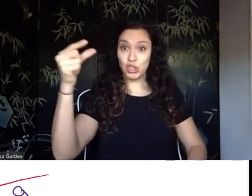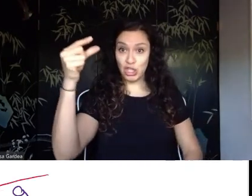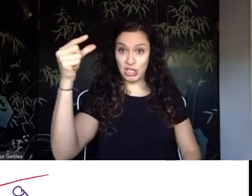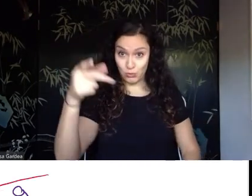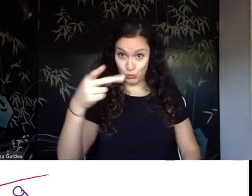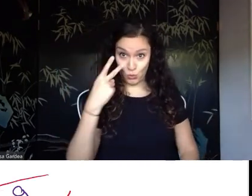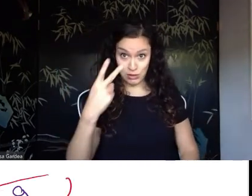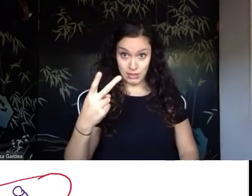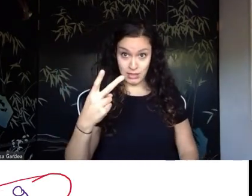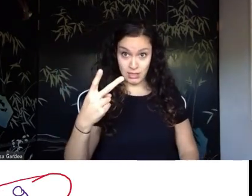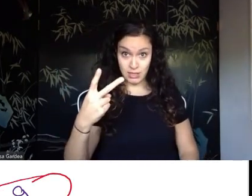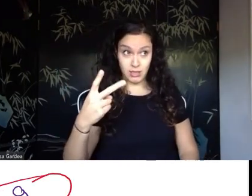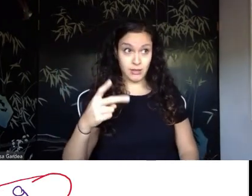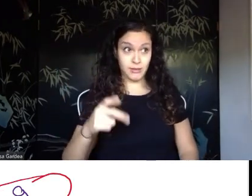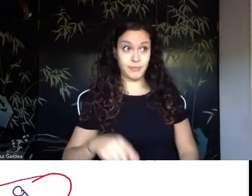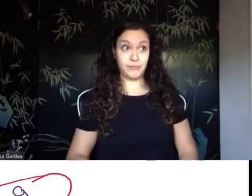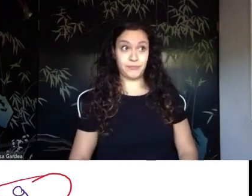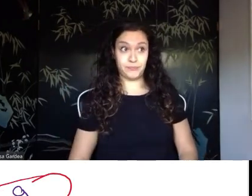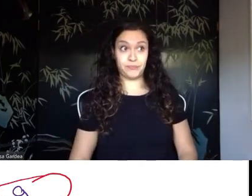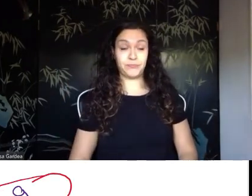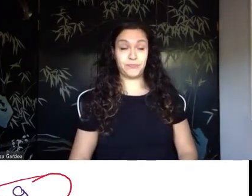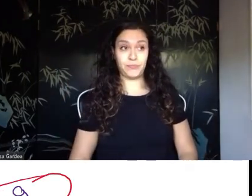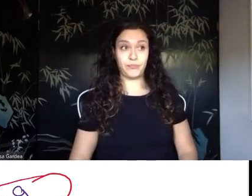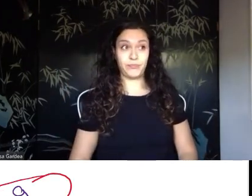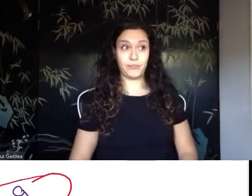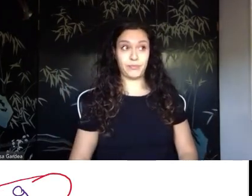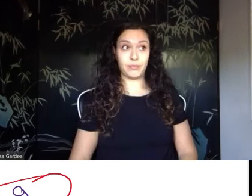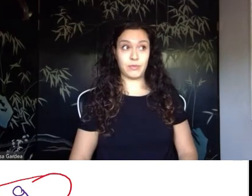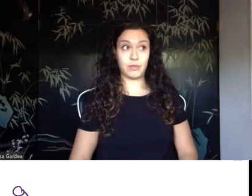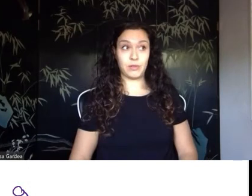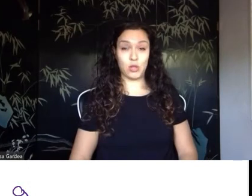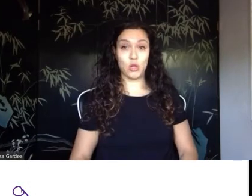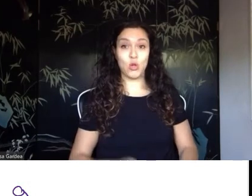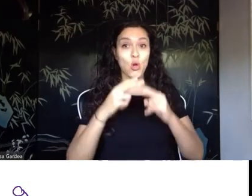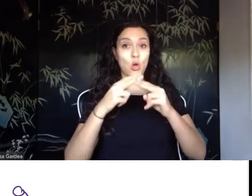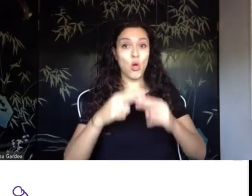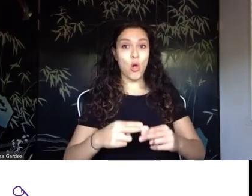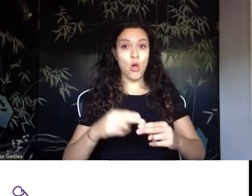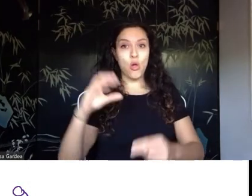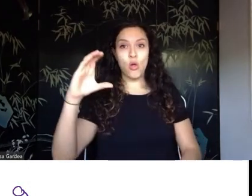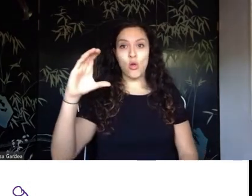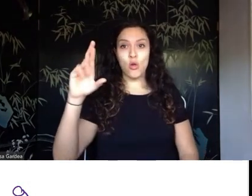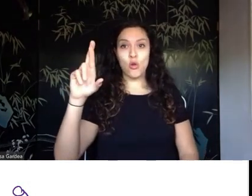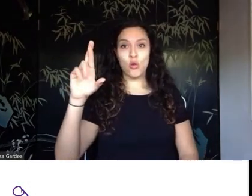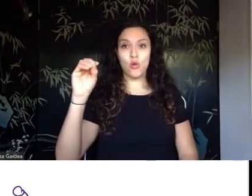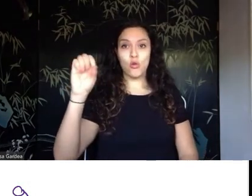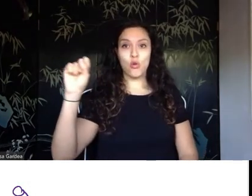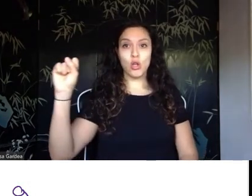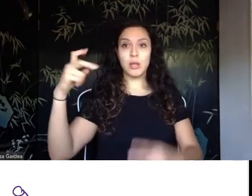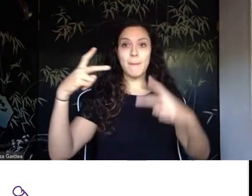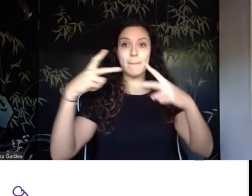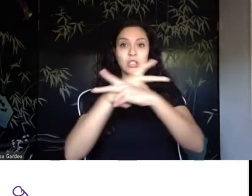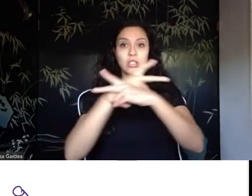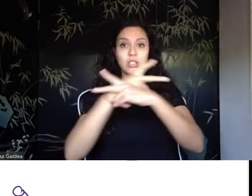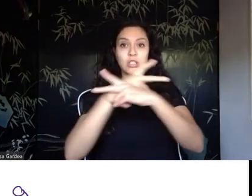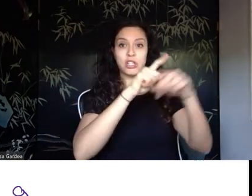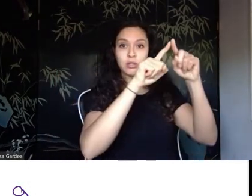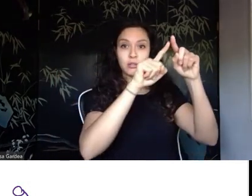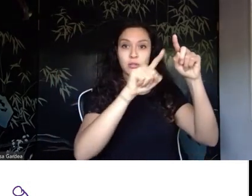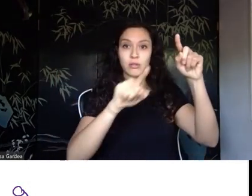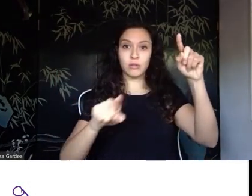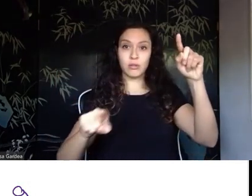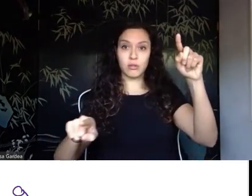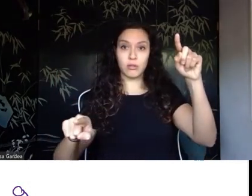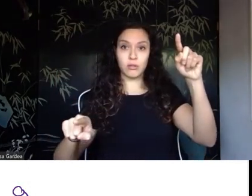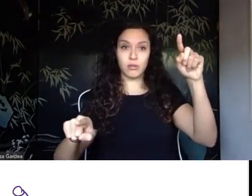equals 18 times G. So let me do that again. This is what I would do. This is also called